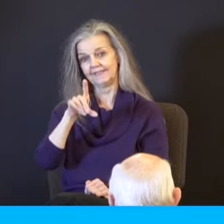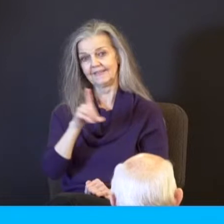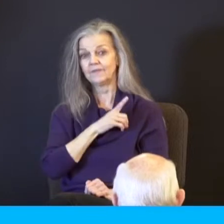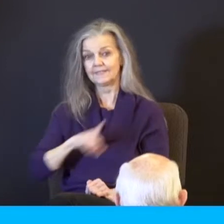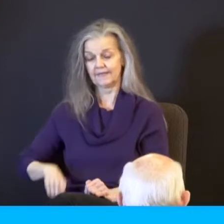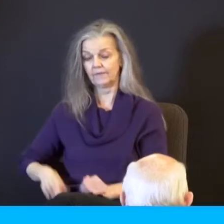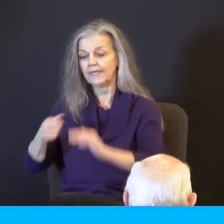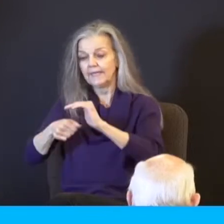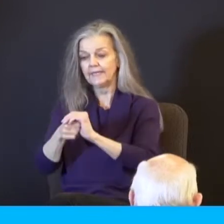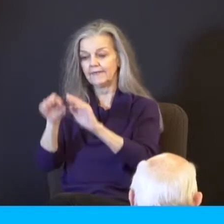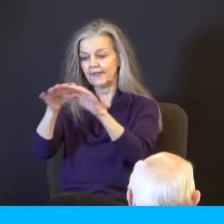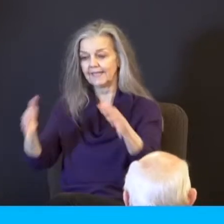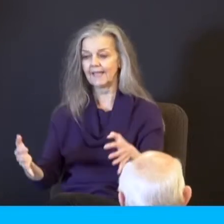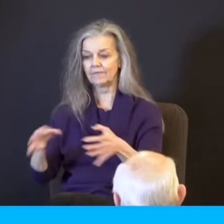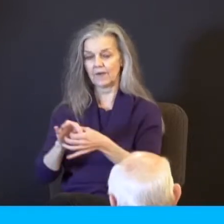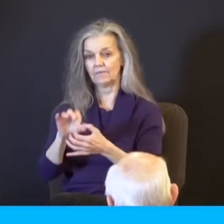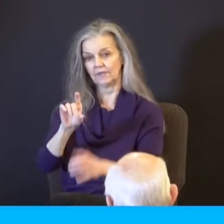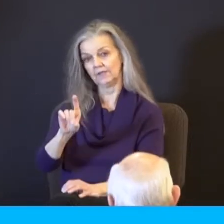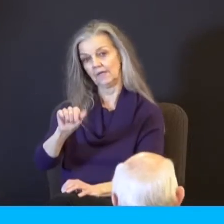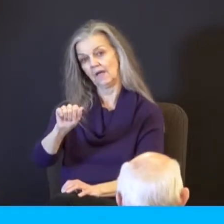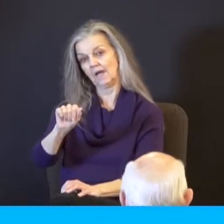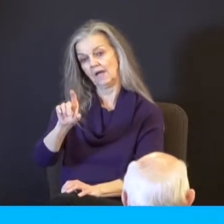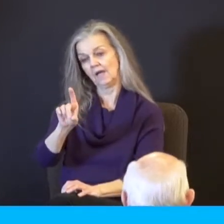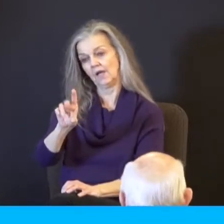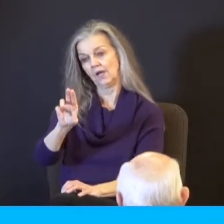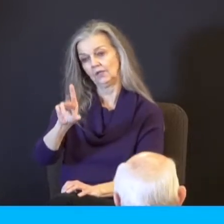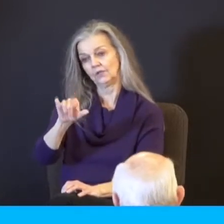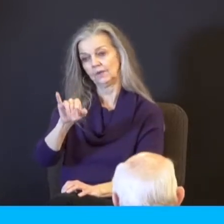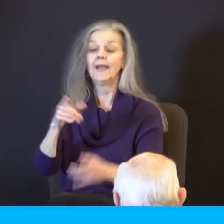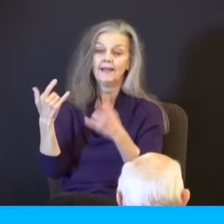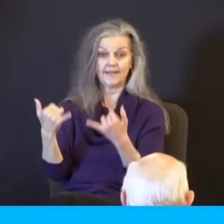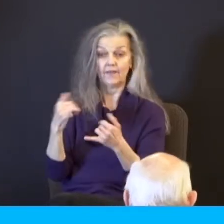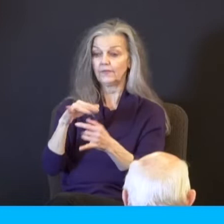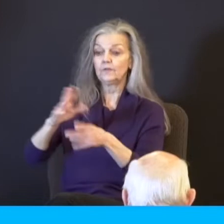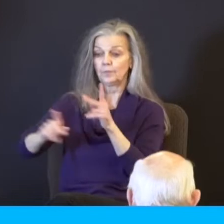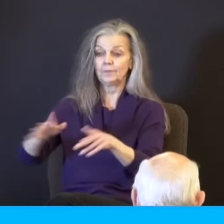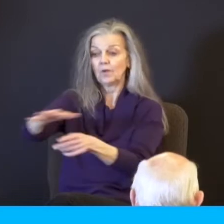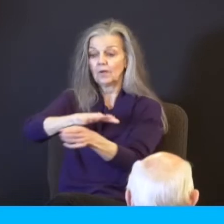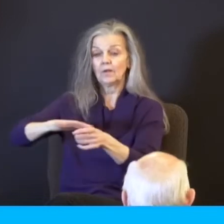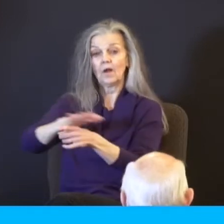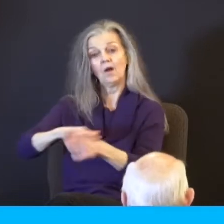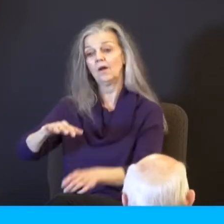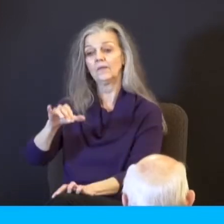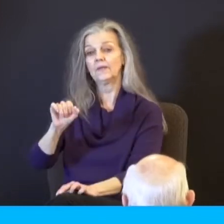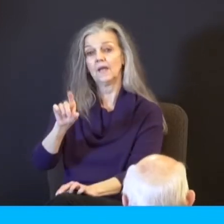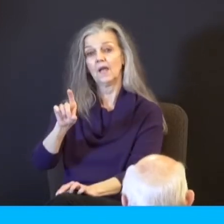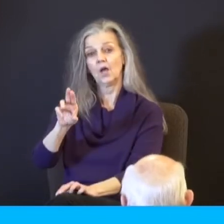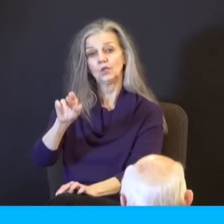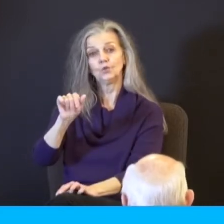You got it right if you said David. Cave of Adullam. These are the Adullamites. This area roughly 15 miles, so roughly northwest